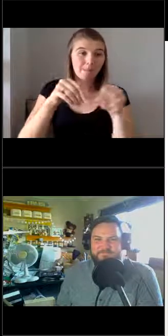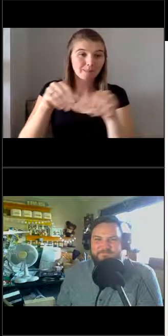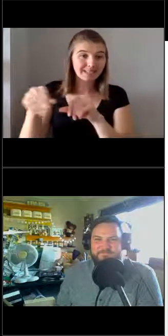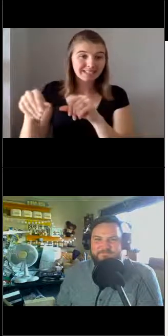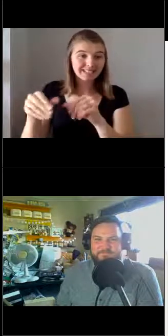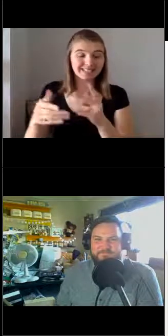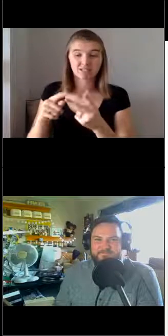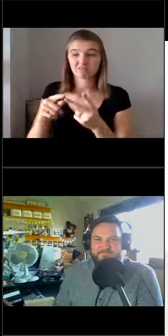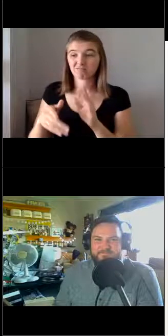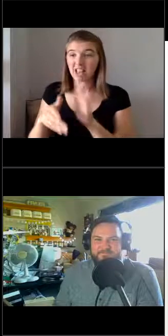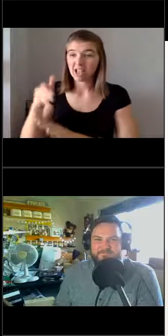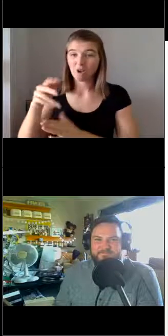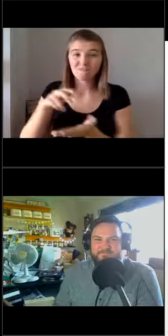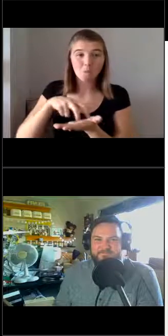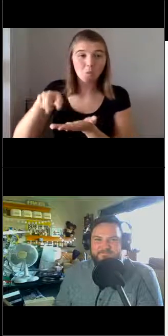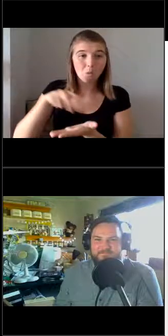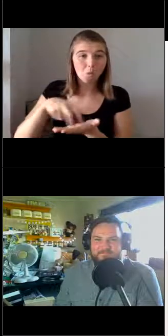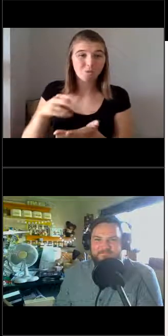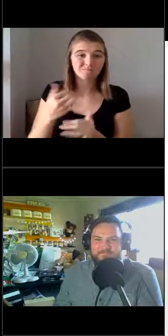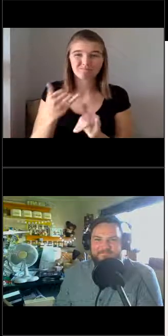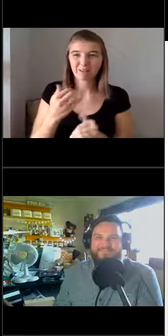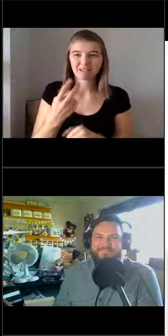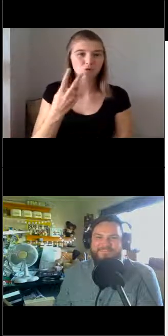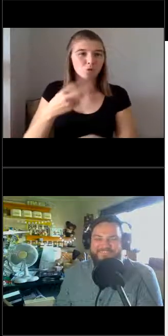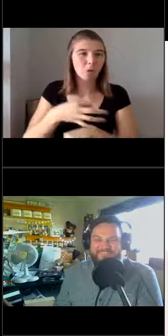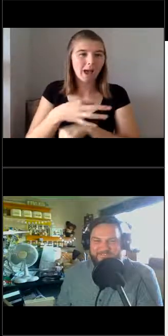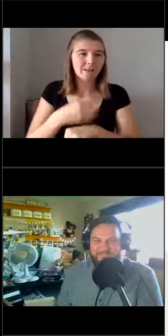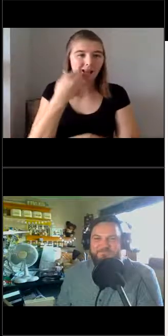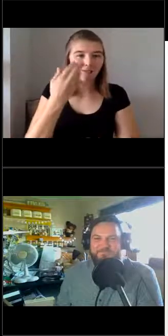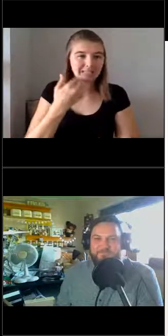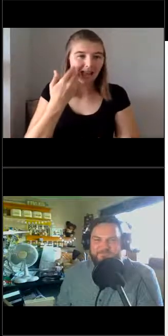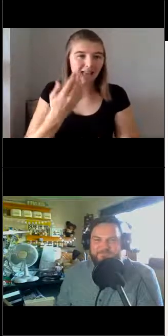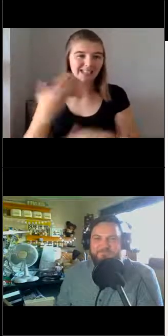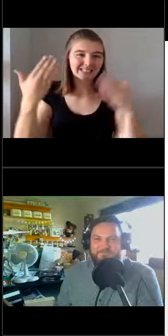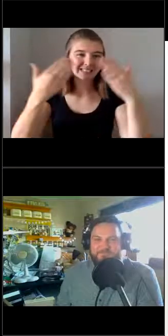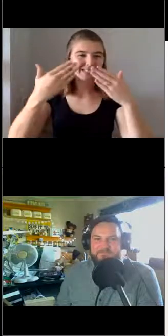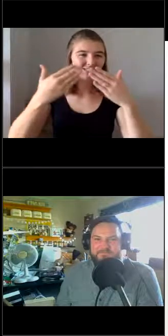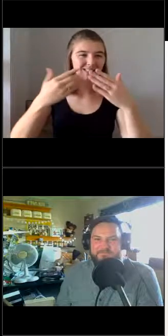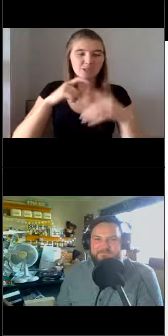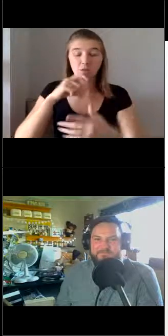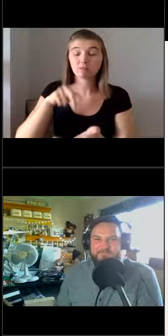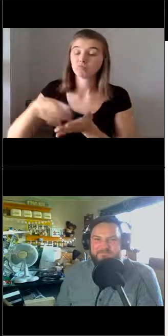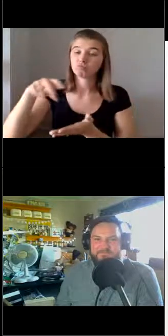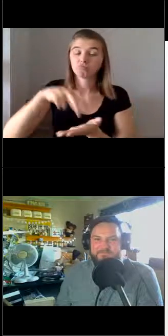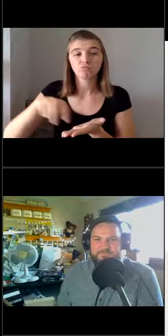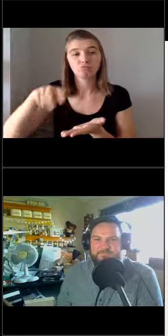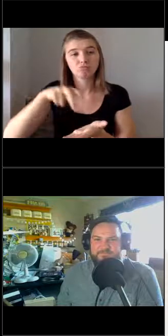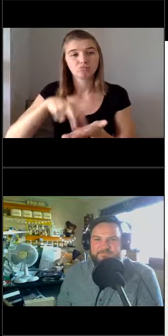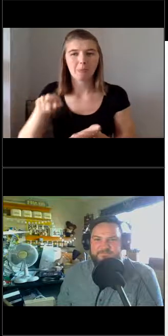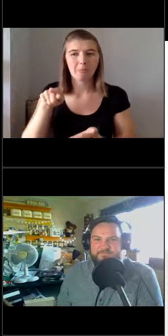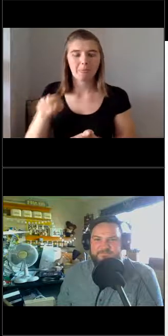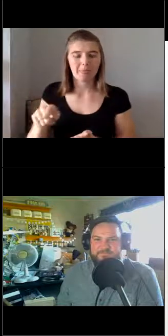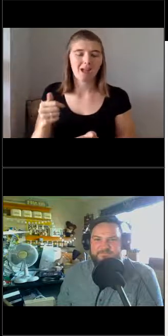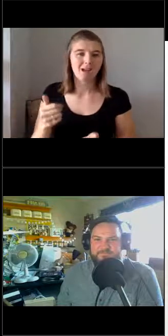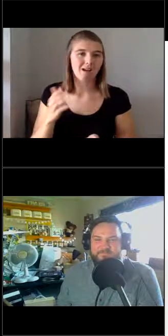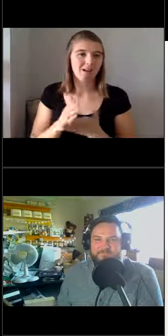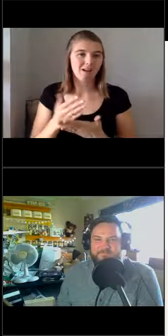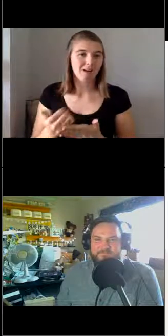know, 2 hours a day in the evening. And that really helped a lot in terms of,